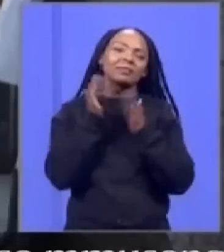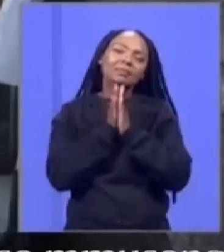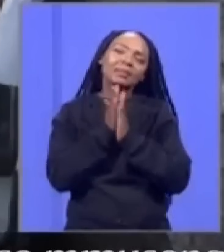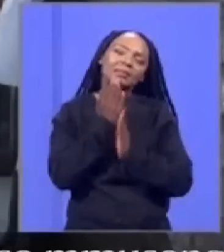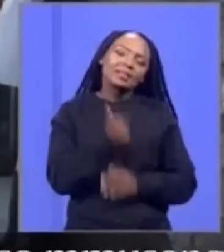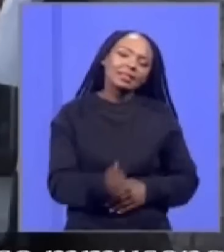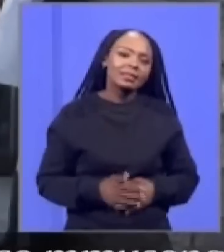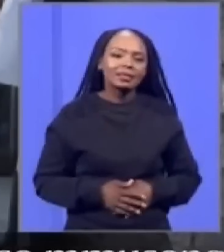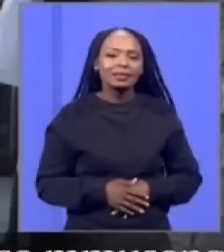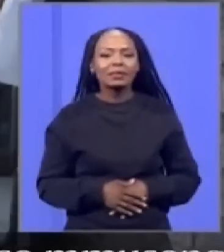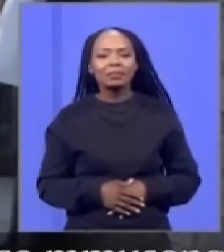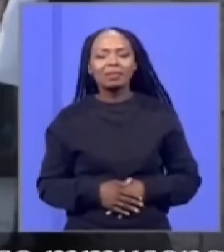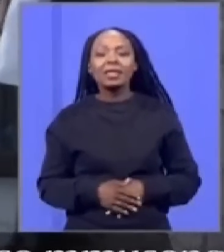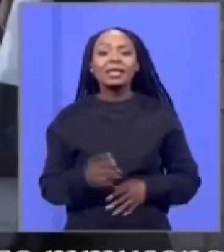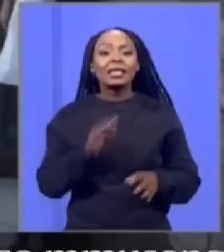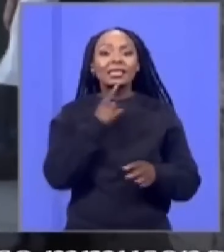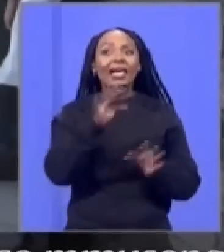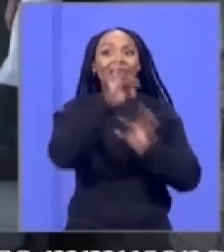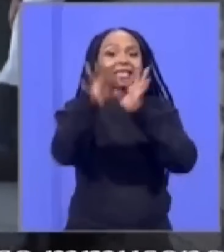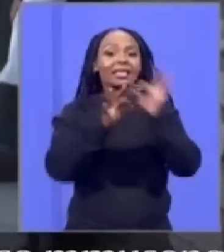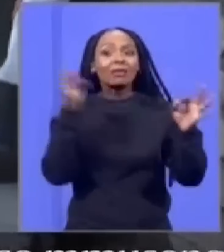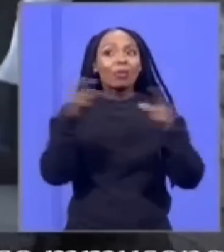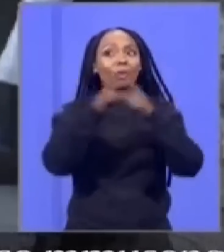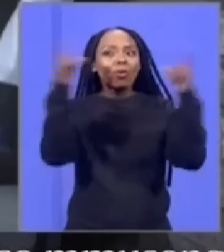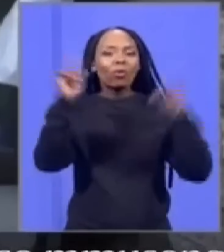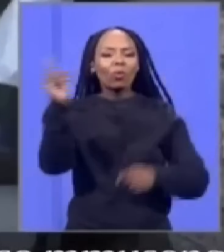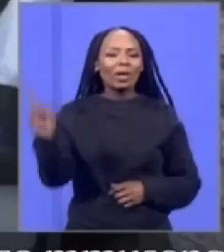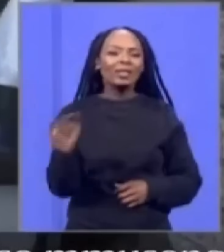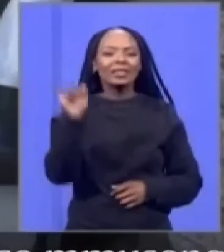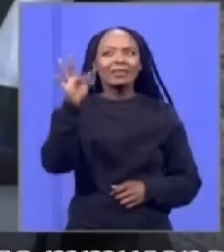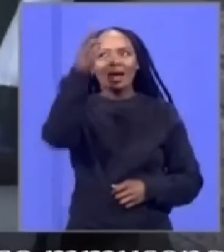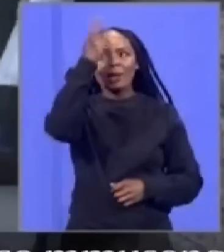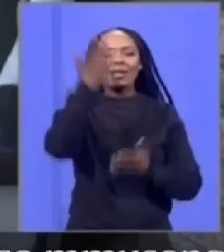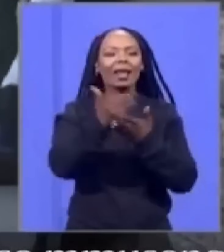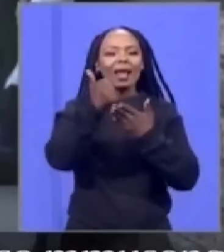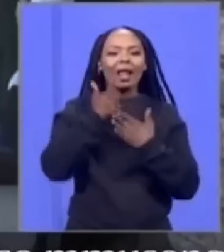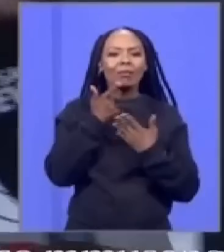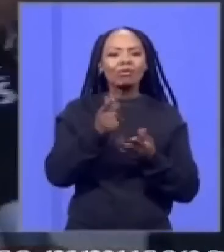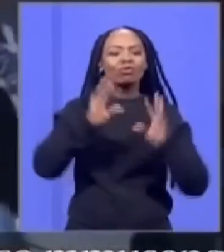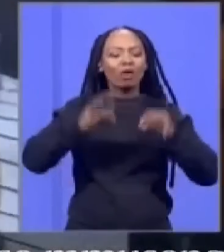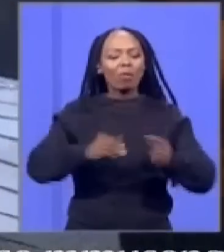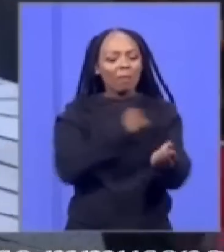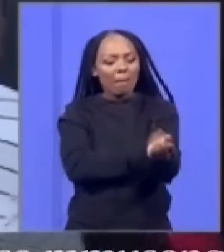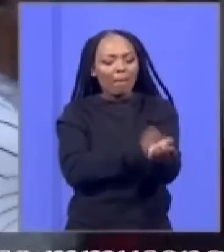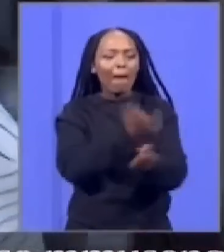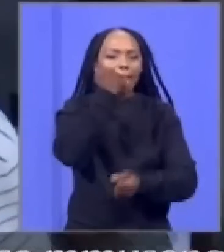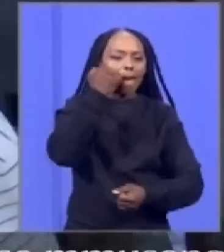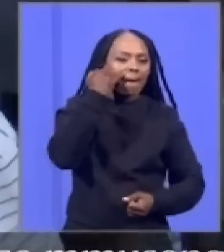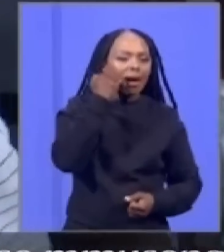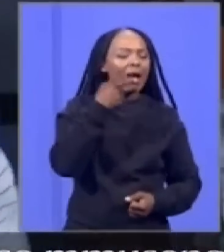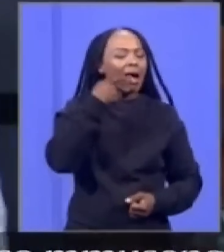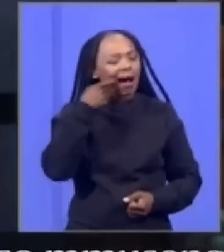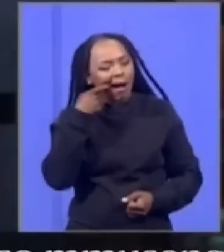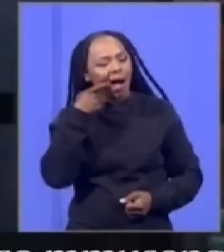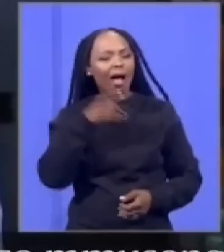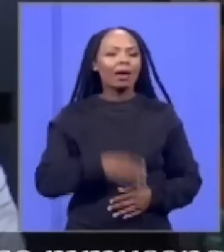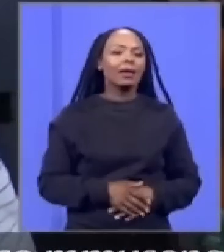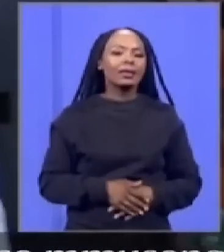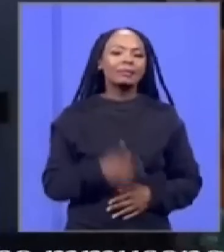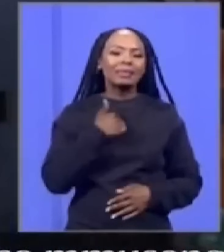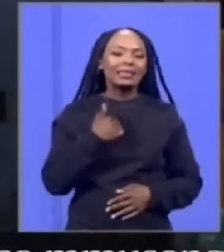fa go le jalo mpho e kgolo e ka nna fa puso e ka ba thusa go tlogela go dirisa diritibatsi. Nna ke ikutlwe sharp ke ikutlwa ka go bona ke